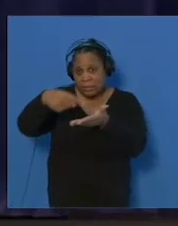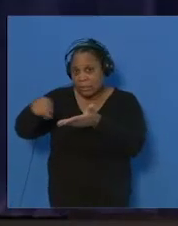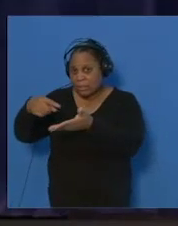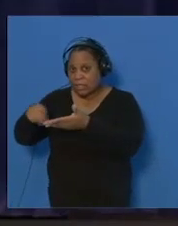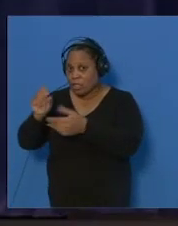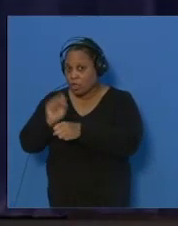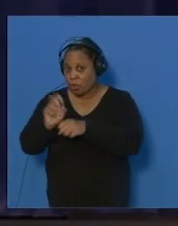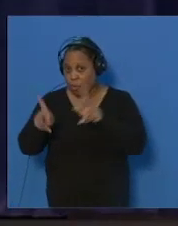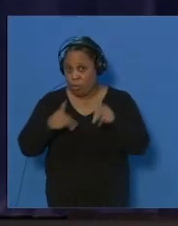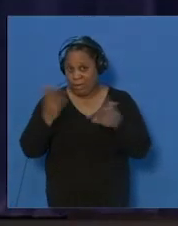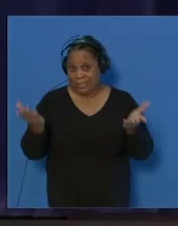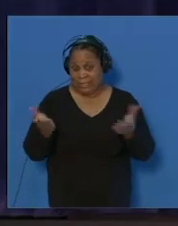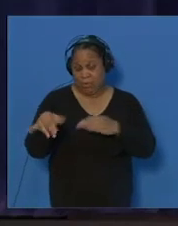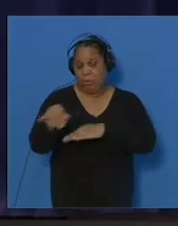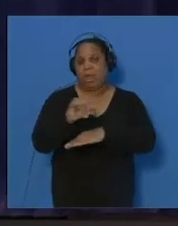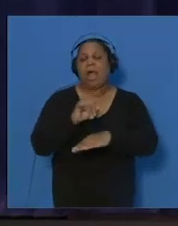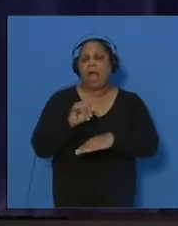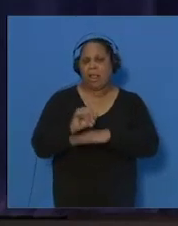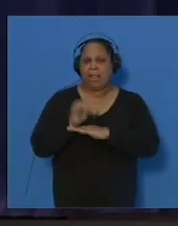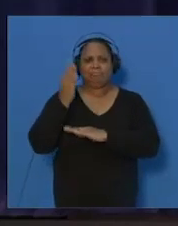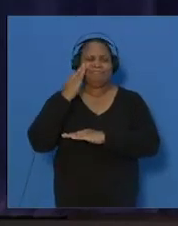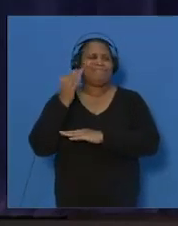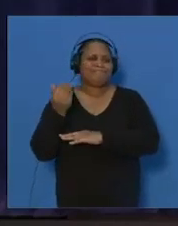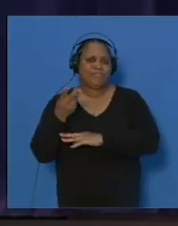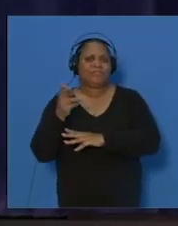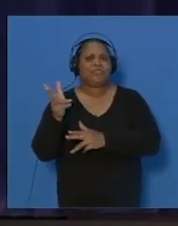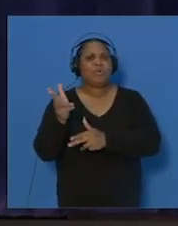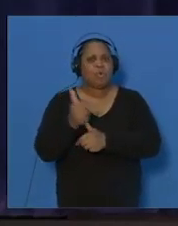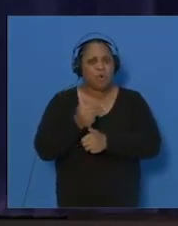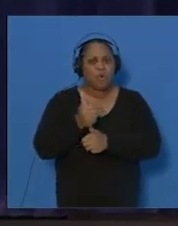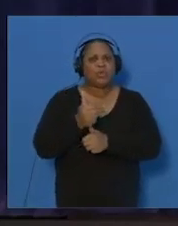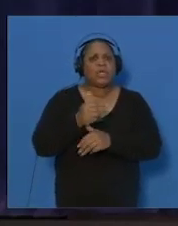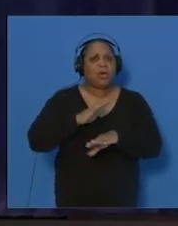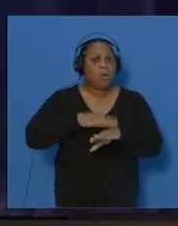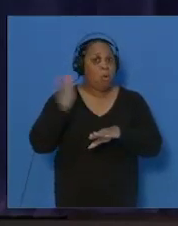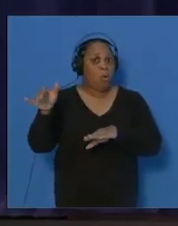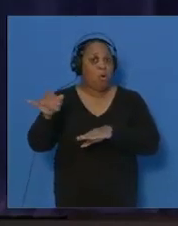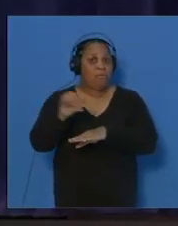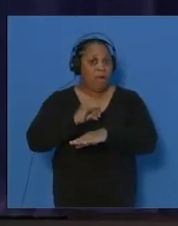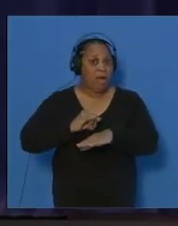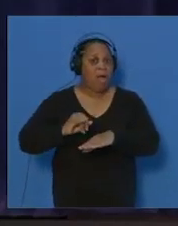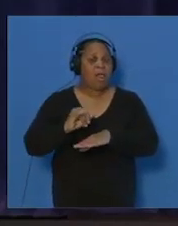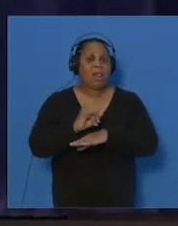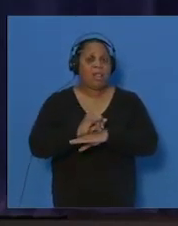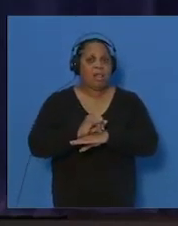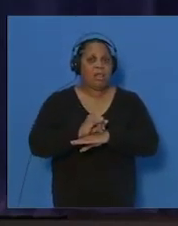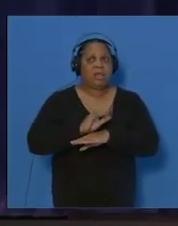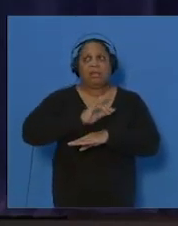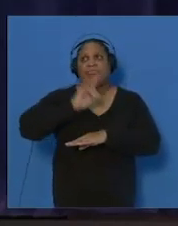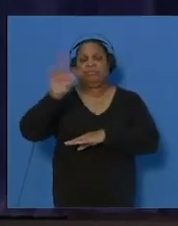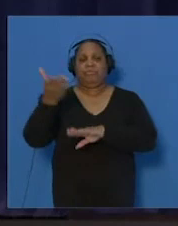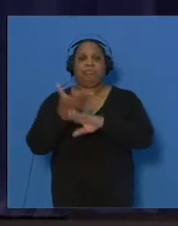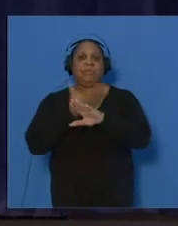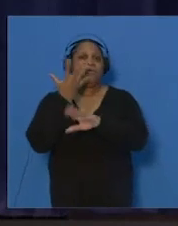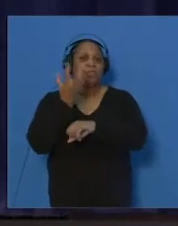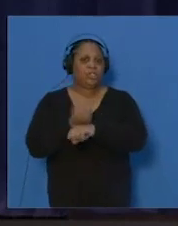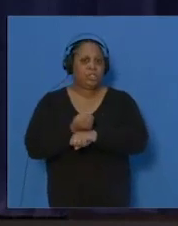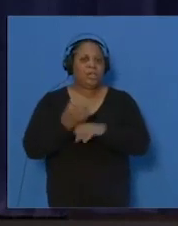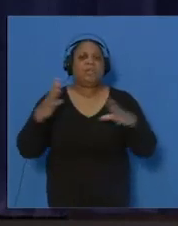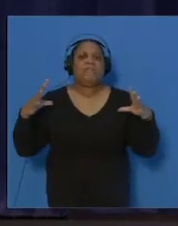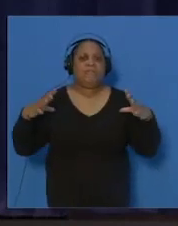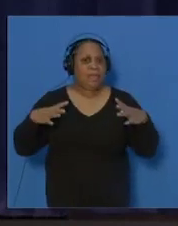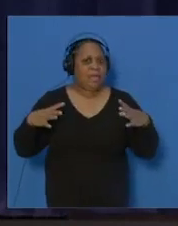that are here on island? Because I know of a few hotel records that are off island. They went away prior to the shutdown. They were on vacation,